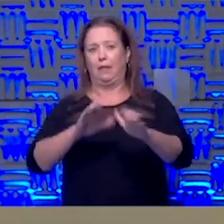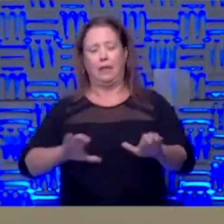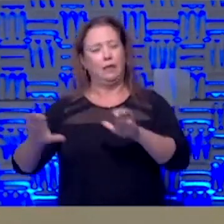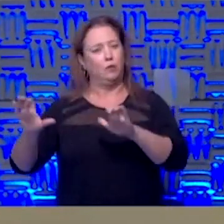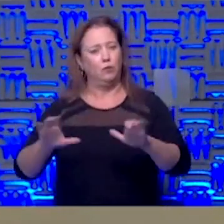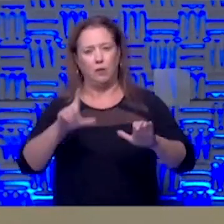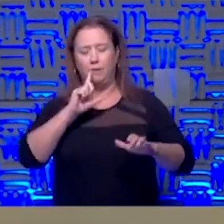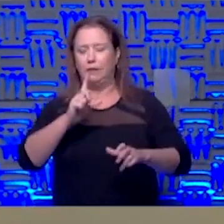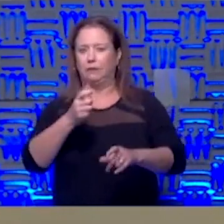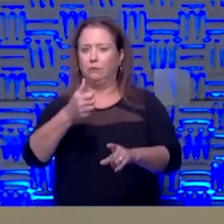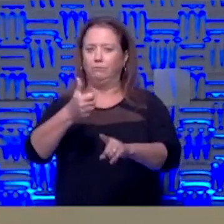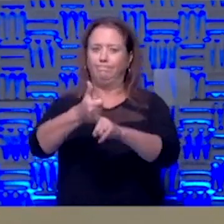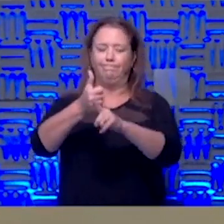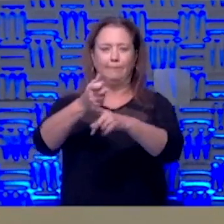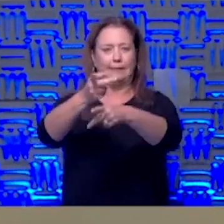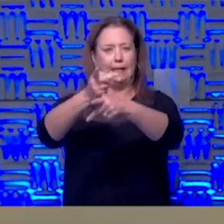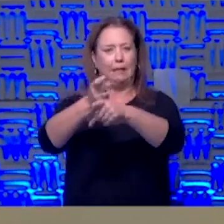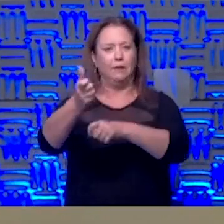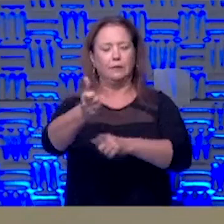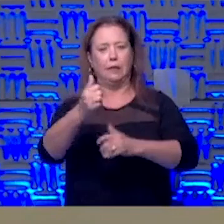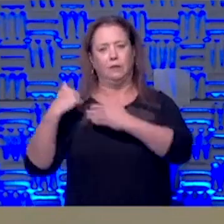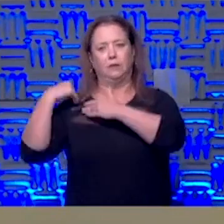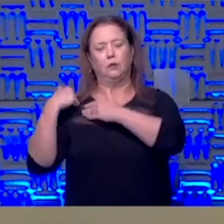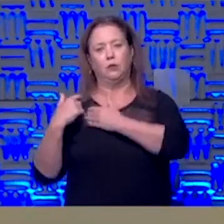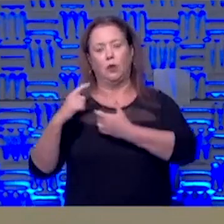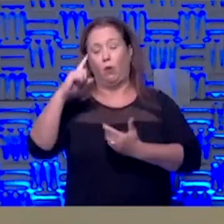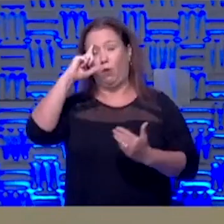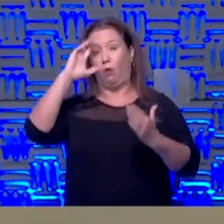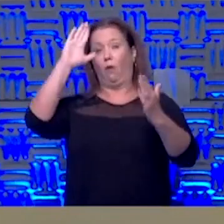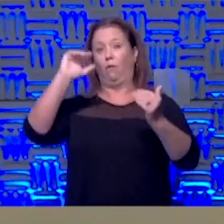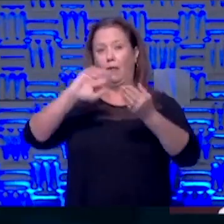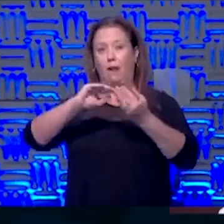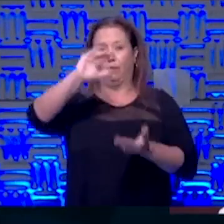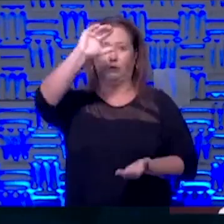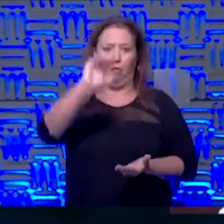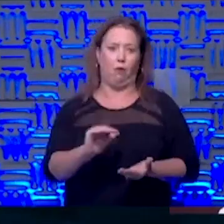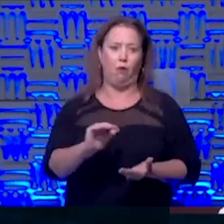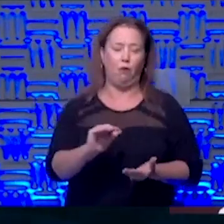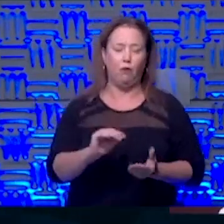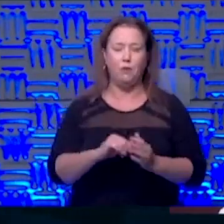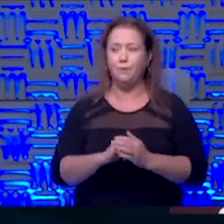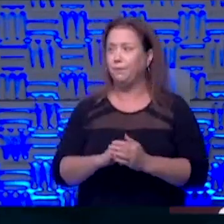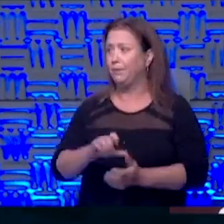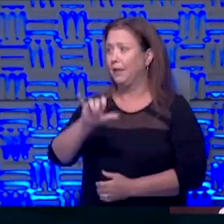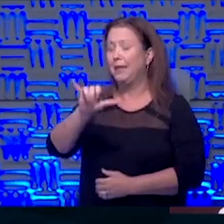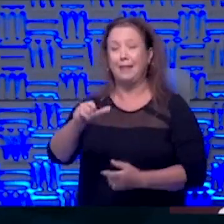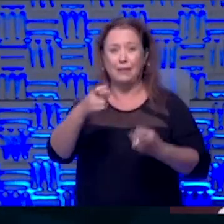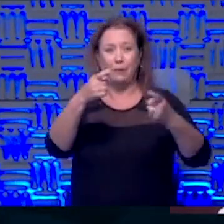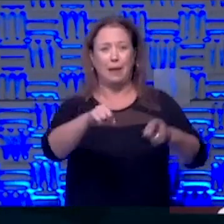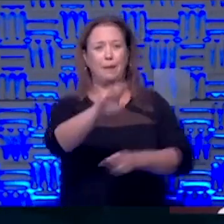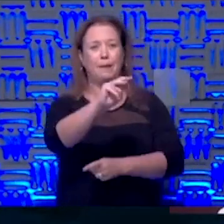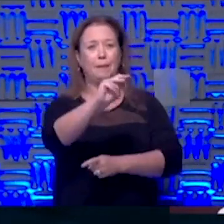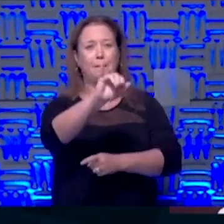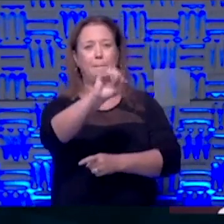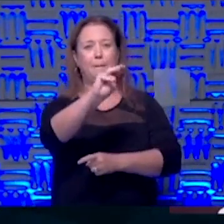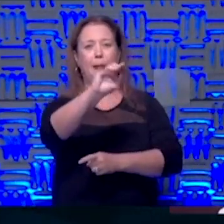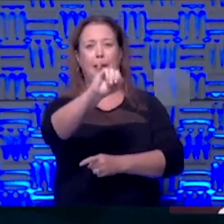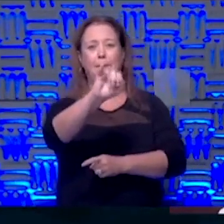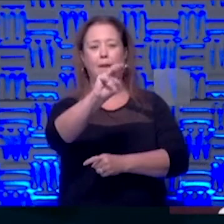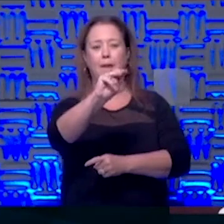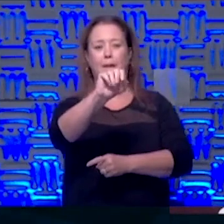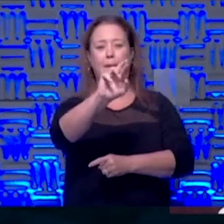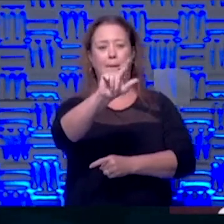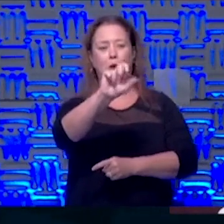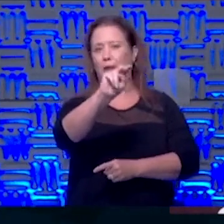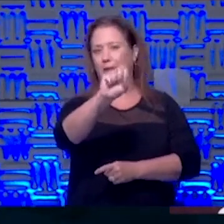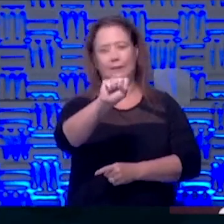So hopefully we keep those numbers down to a minimum. But with the Miami Marlins, I mean, they kind of that didn't